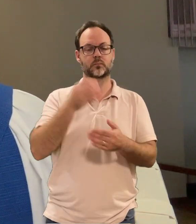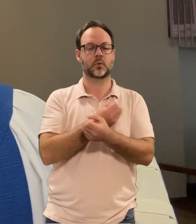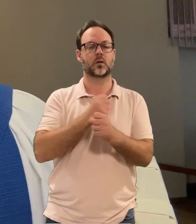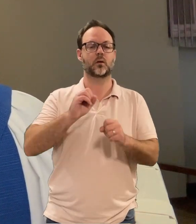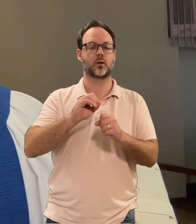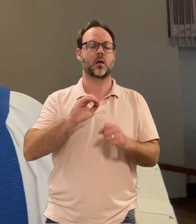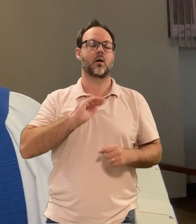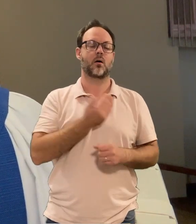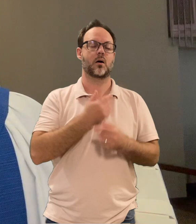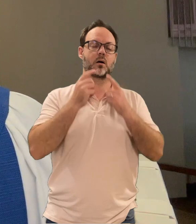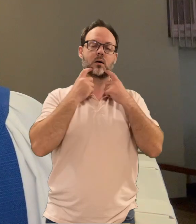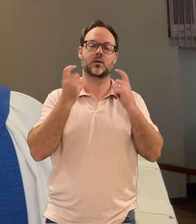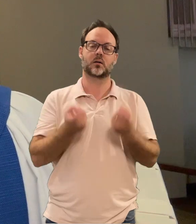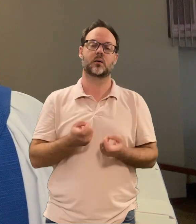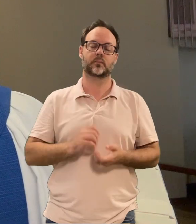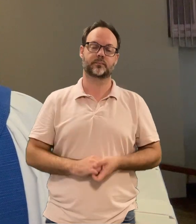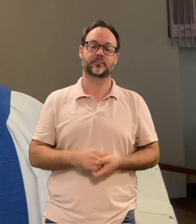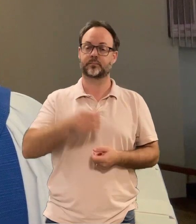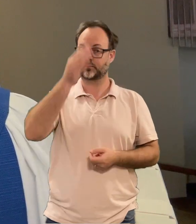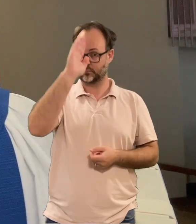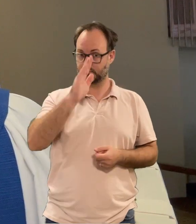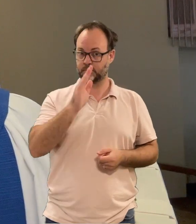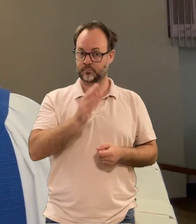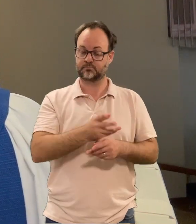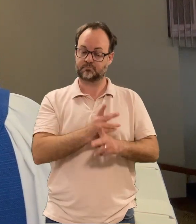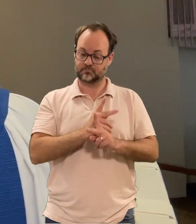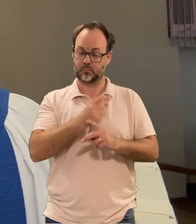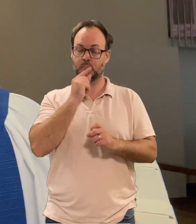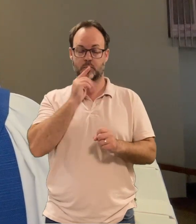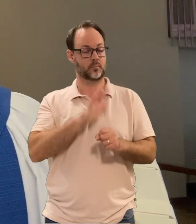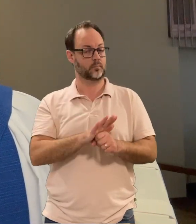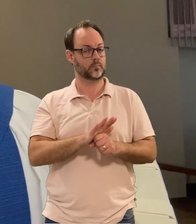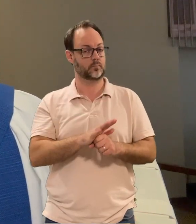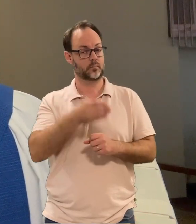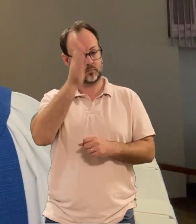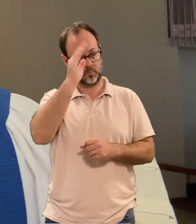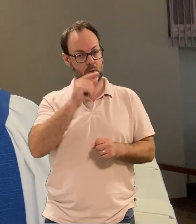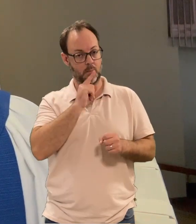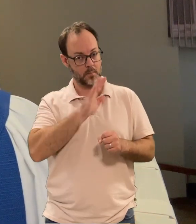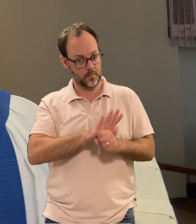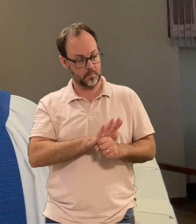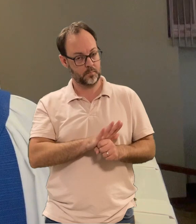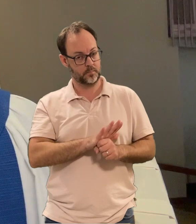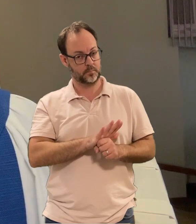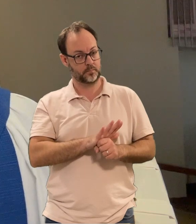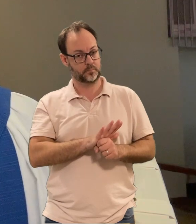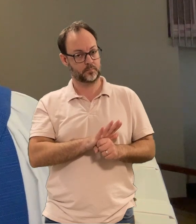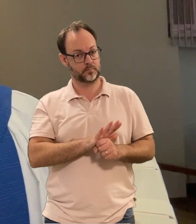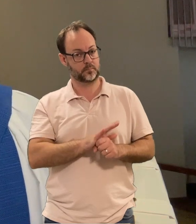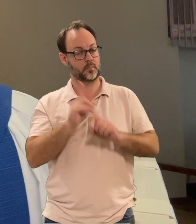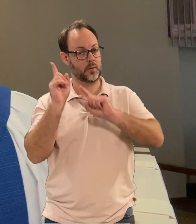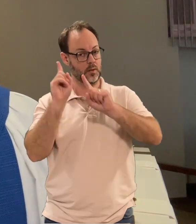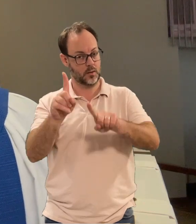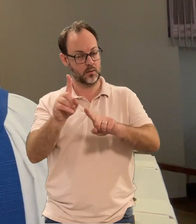a Savior who would save us from our sins. God kept these promises. God